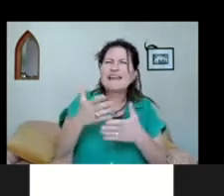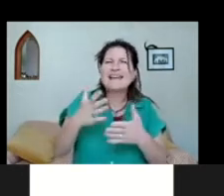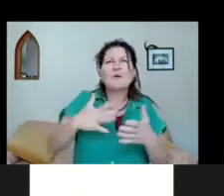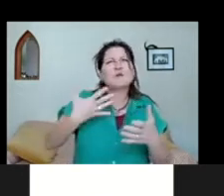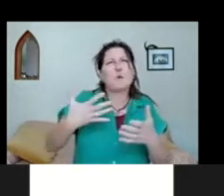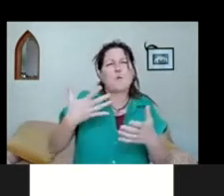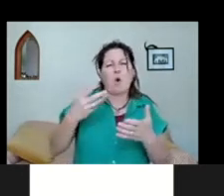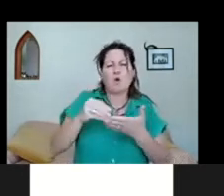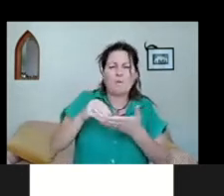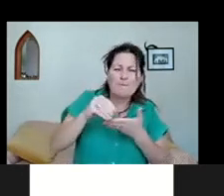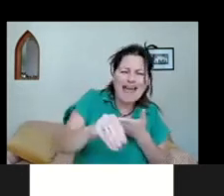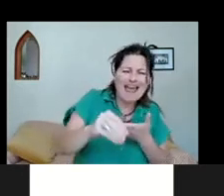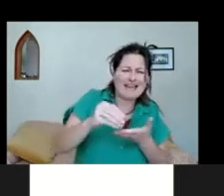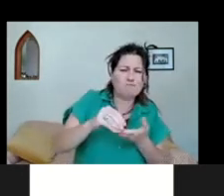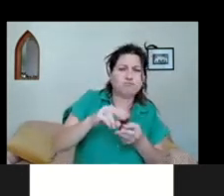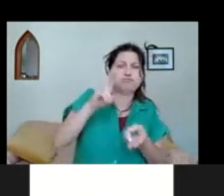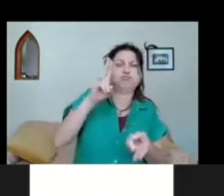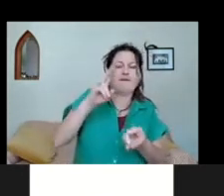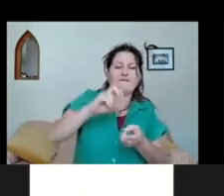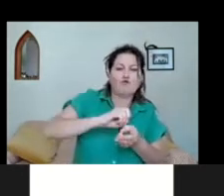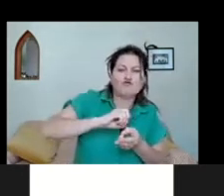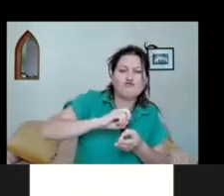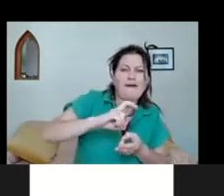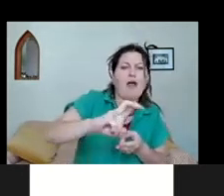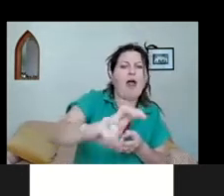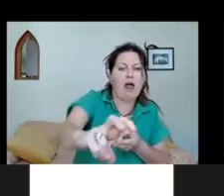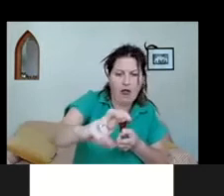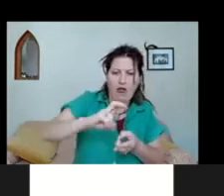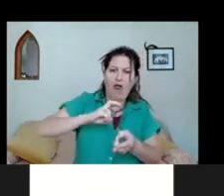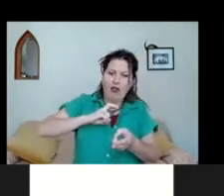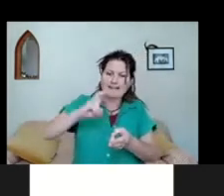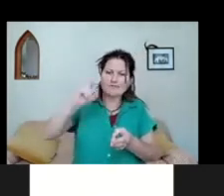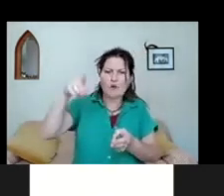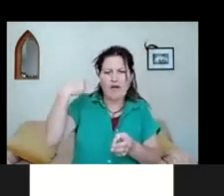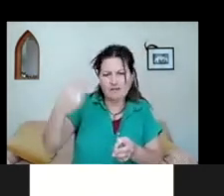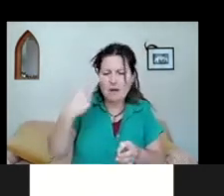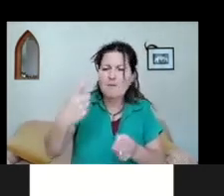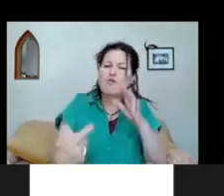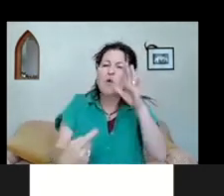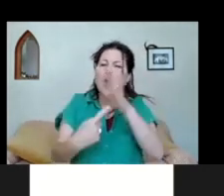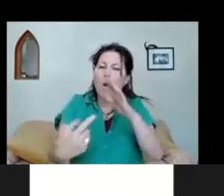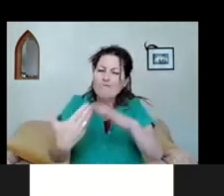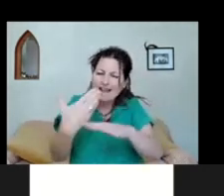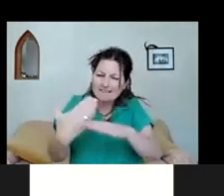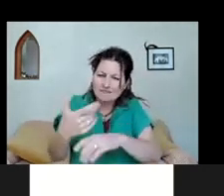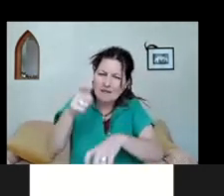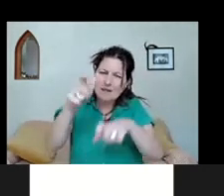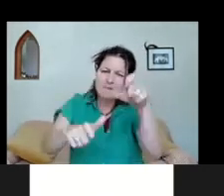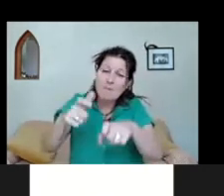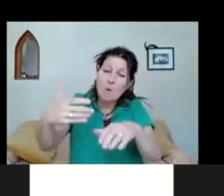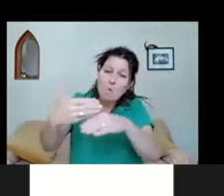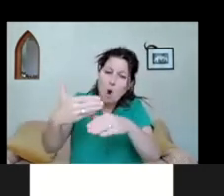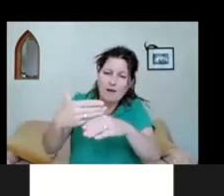transports being outside London. The core of the activity and the people working being